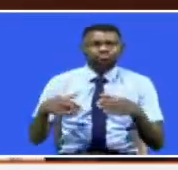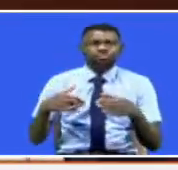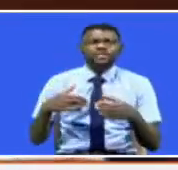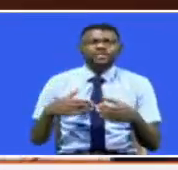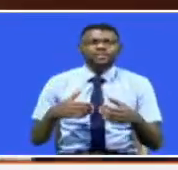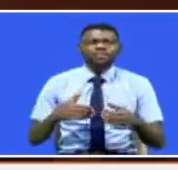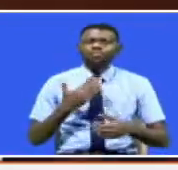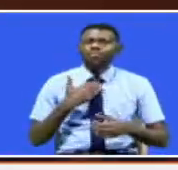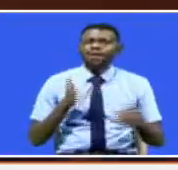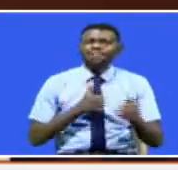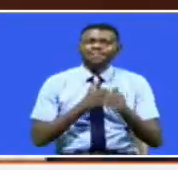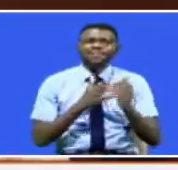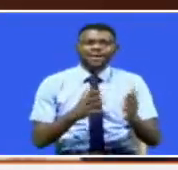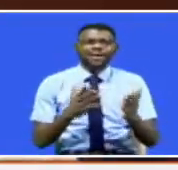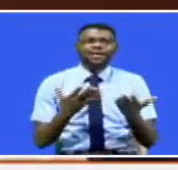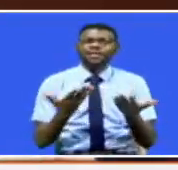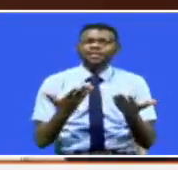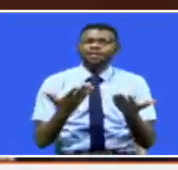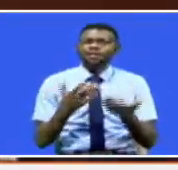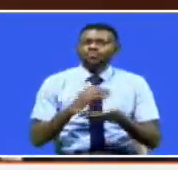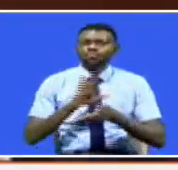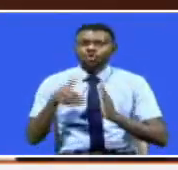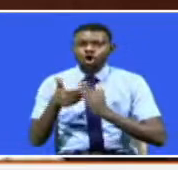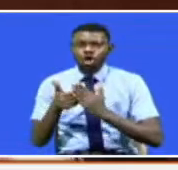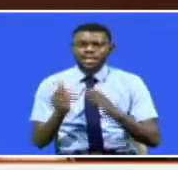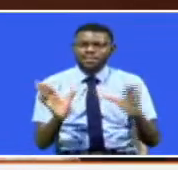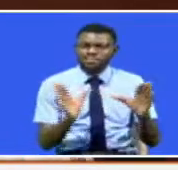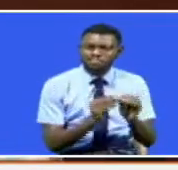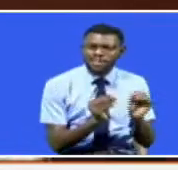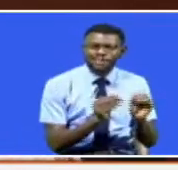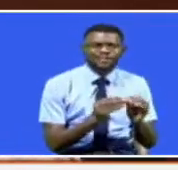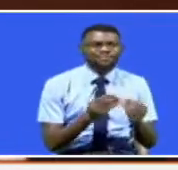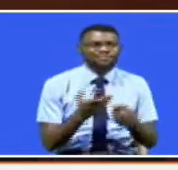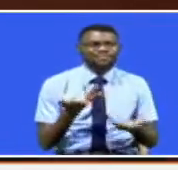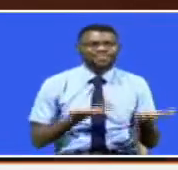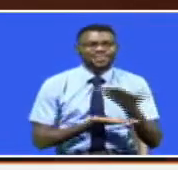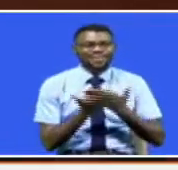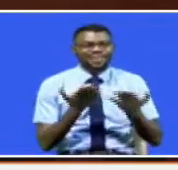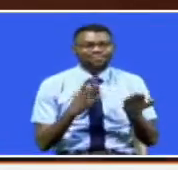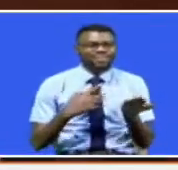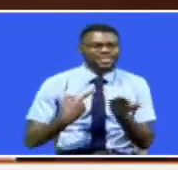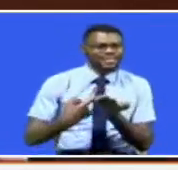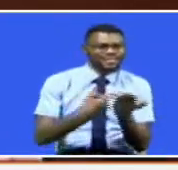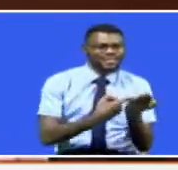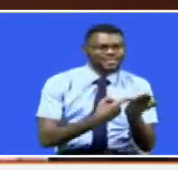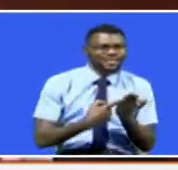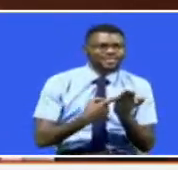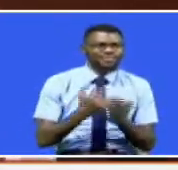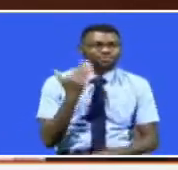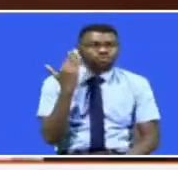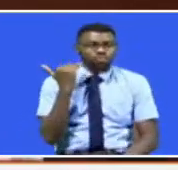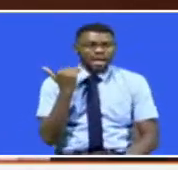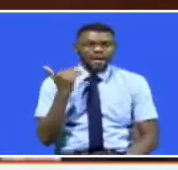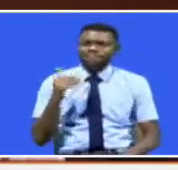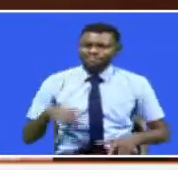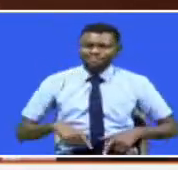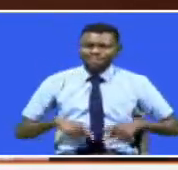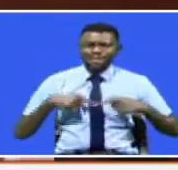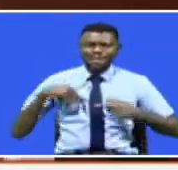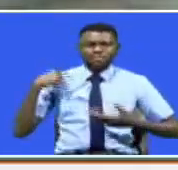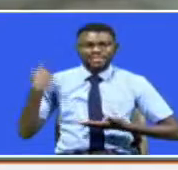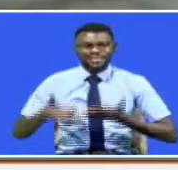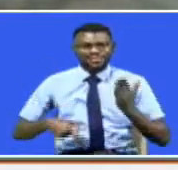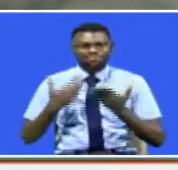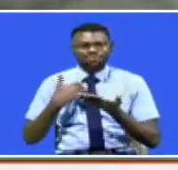want our leaders to talk, we want our leaders to meet, we want our leaders to discuss so that the cost of living can